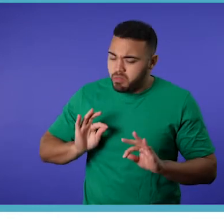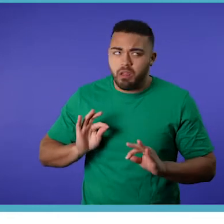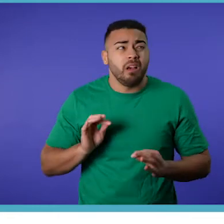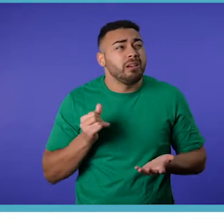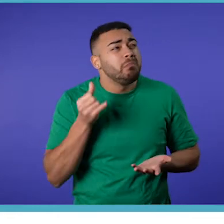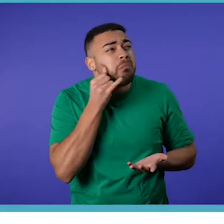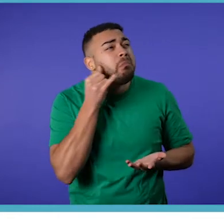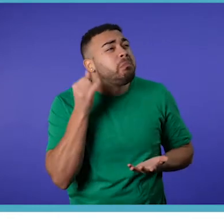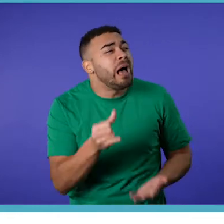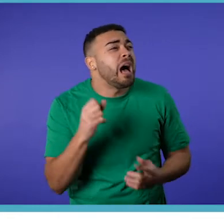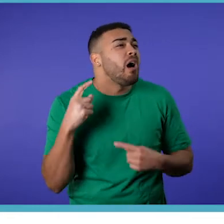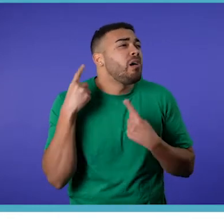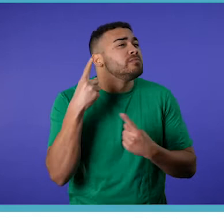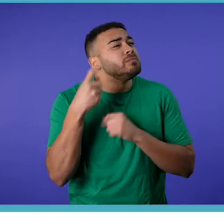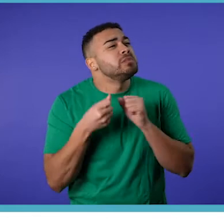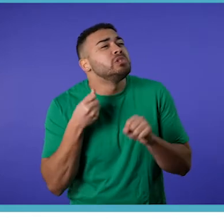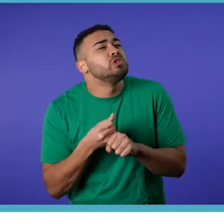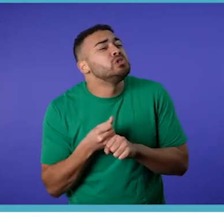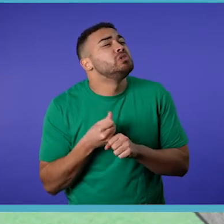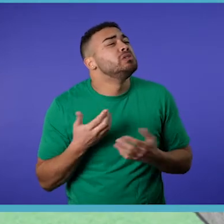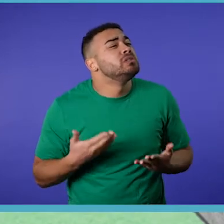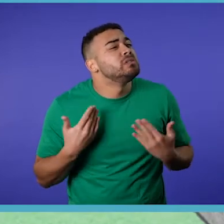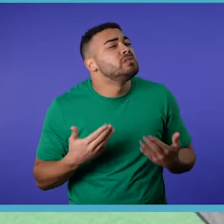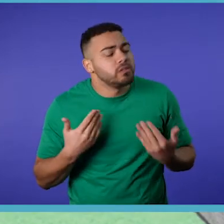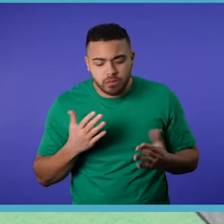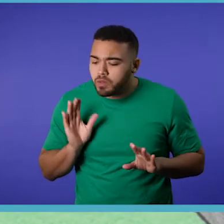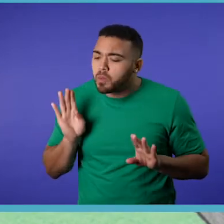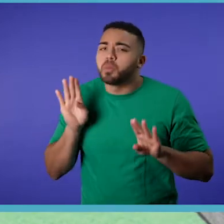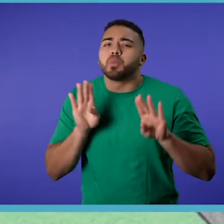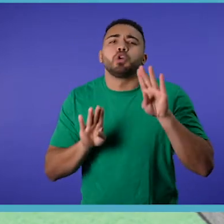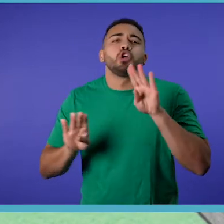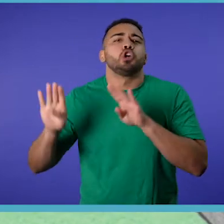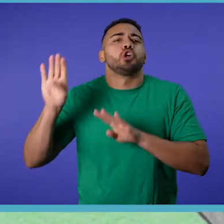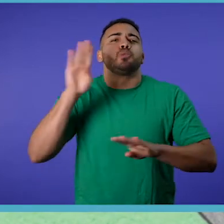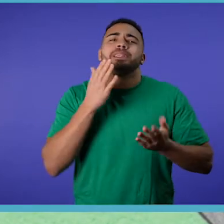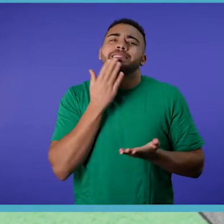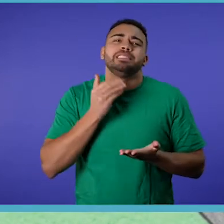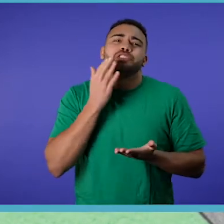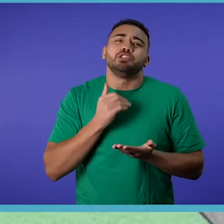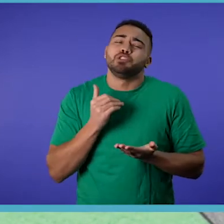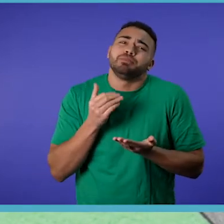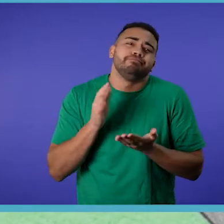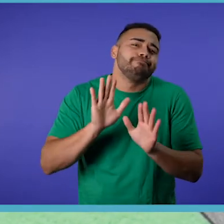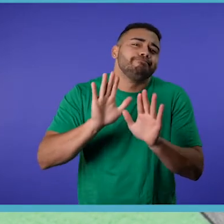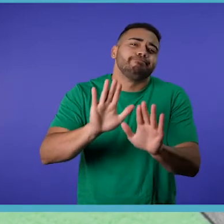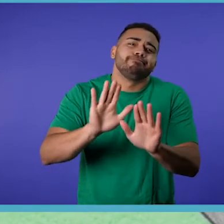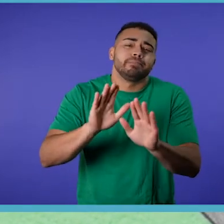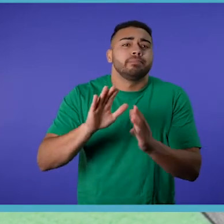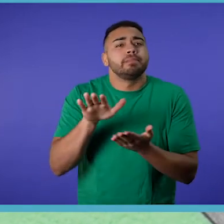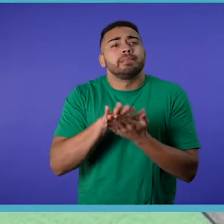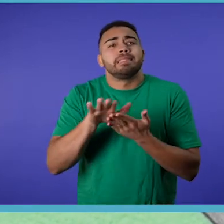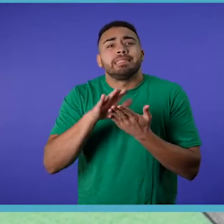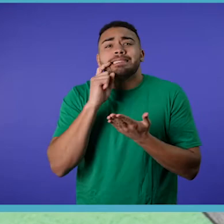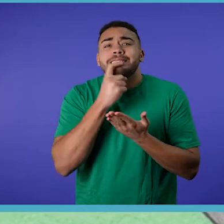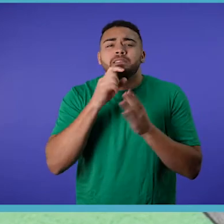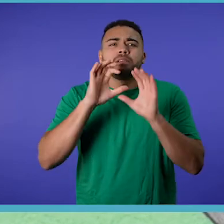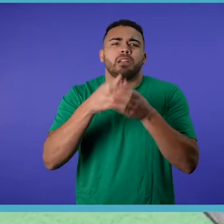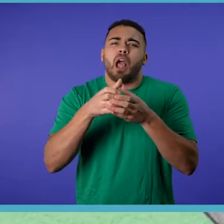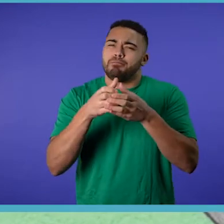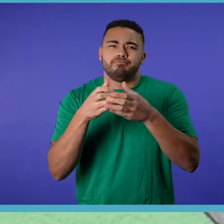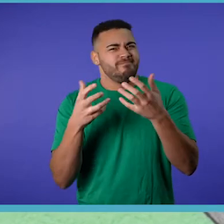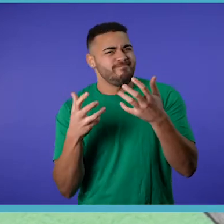she smiled and said, "Don't worry, dear. The Clean Teeth Club was meant for you, even with that missing